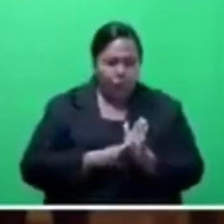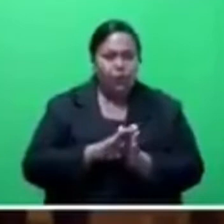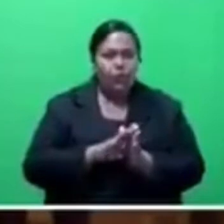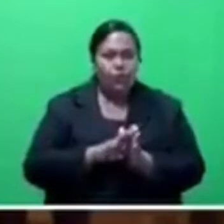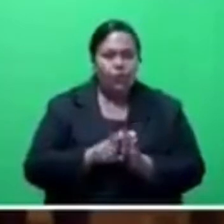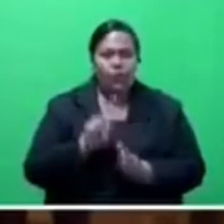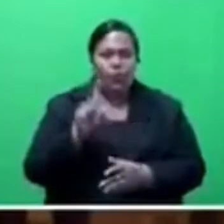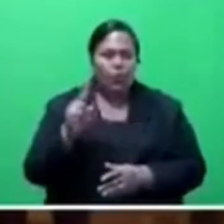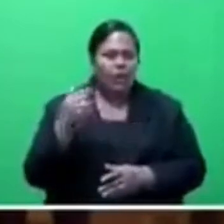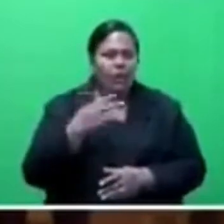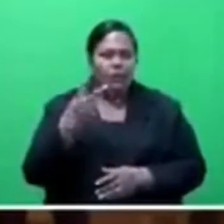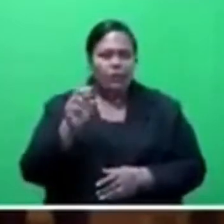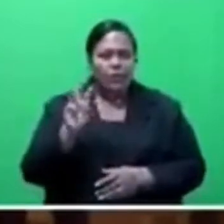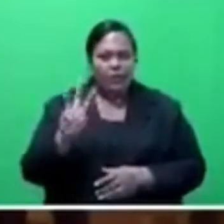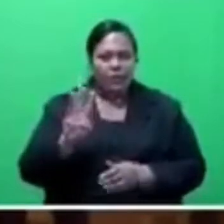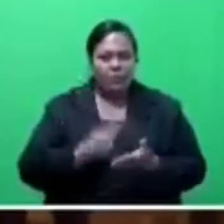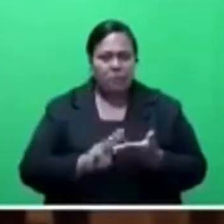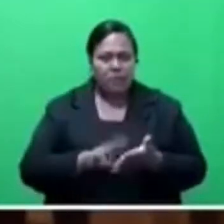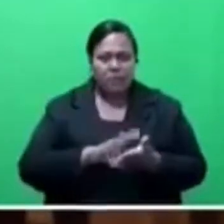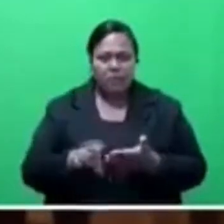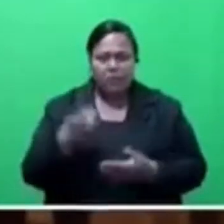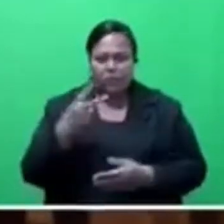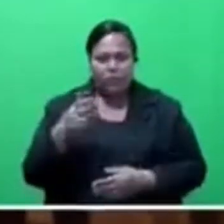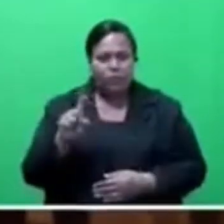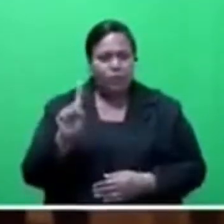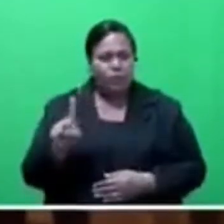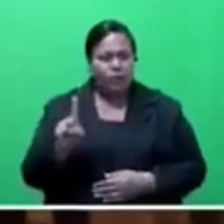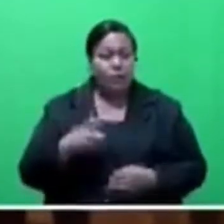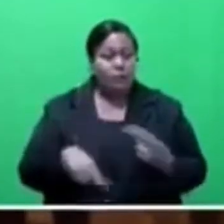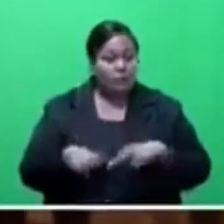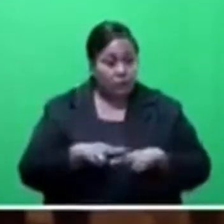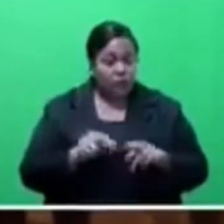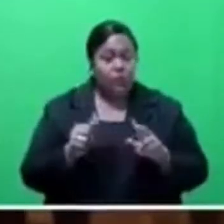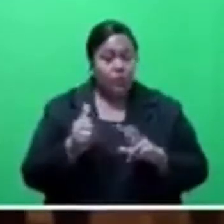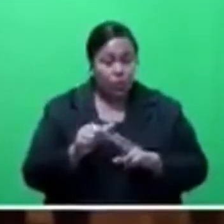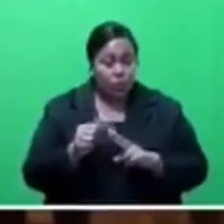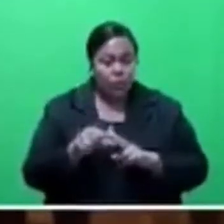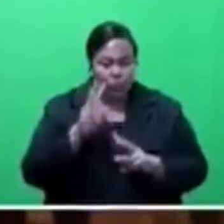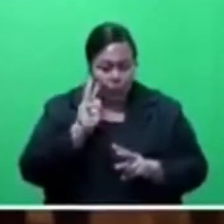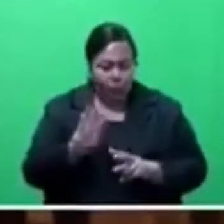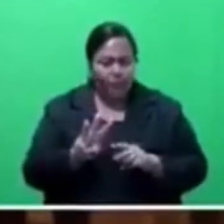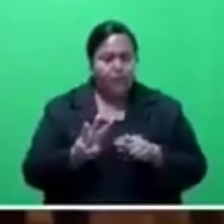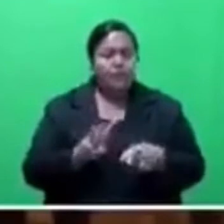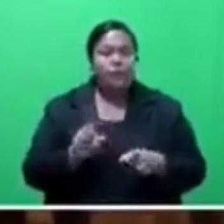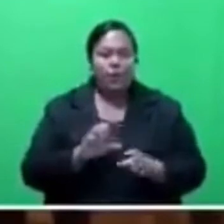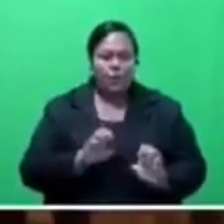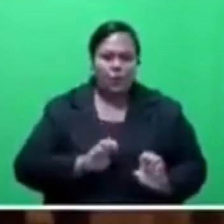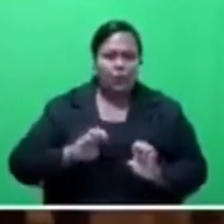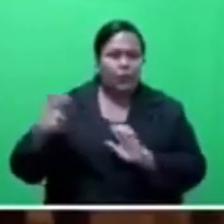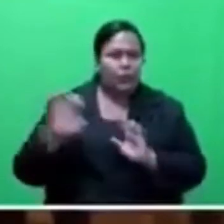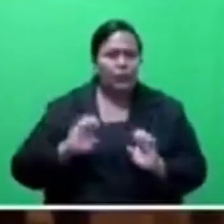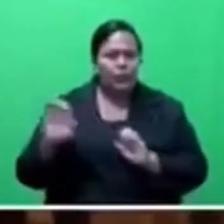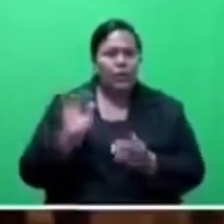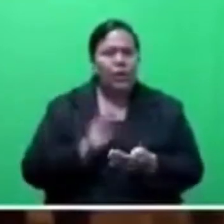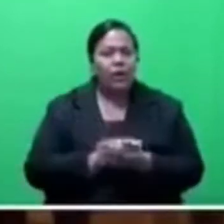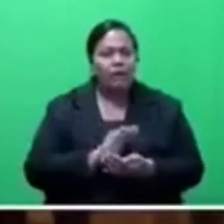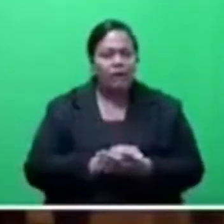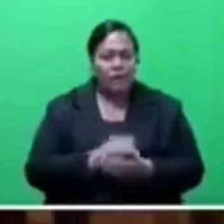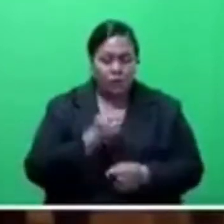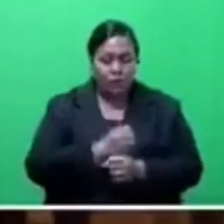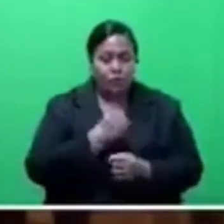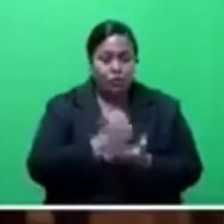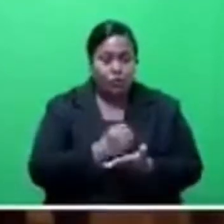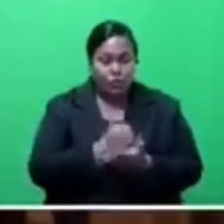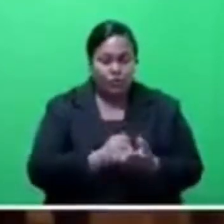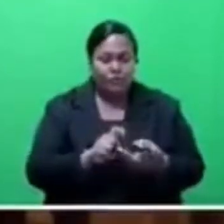in 2021. Fiji had also witnessed significant growth in export of kava, ginger,